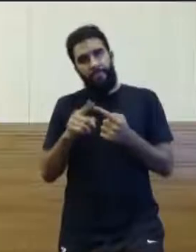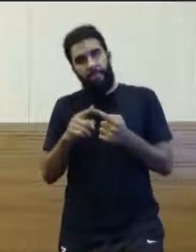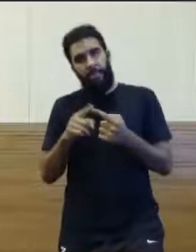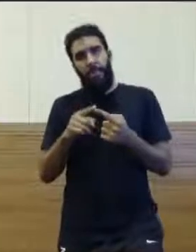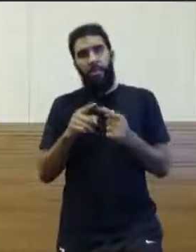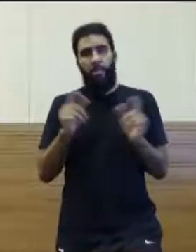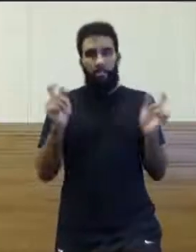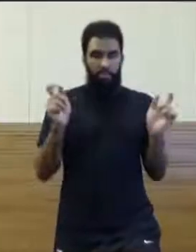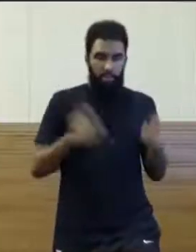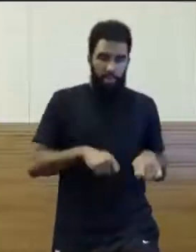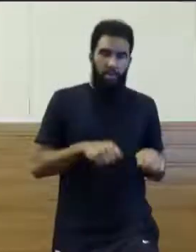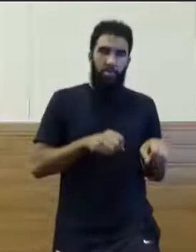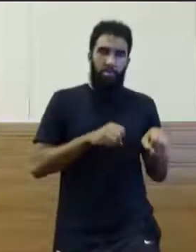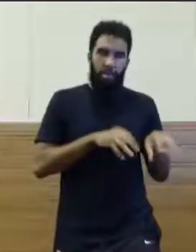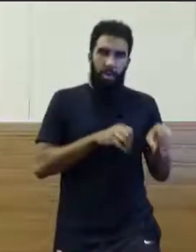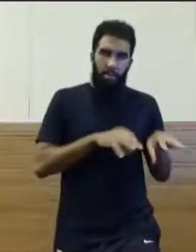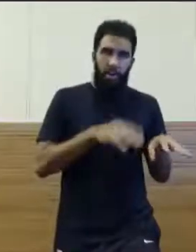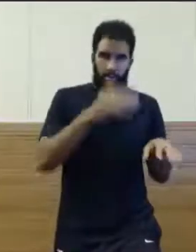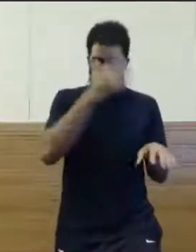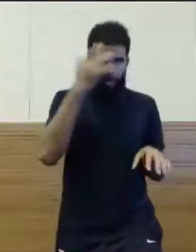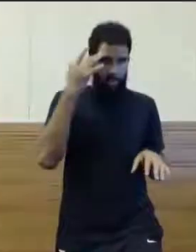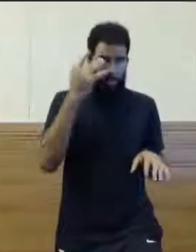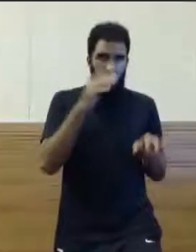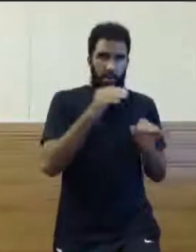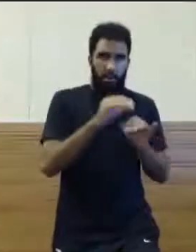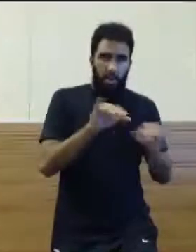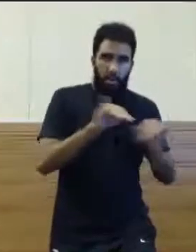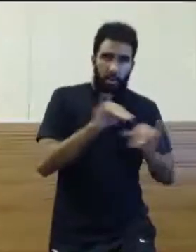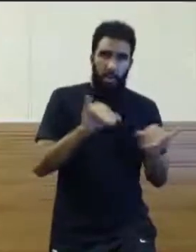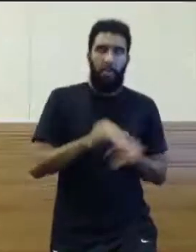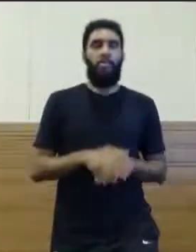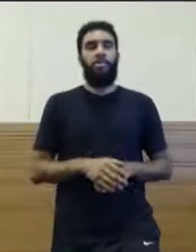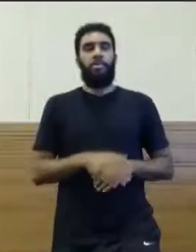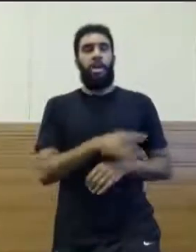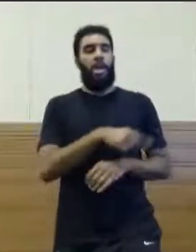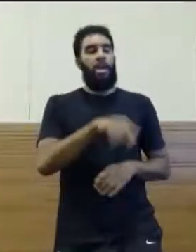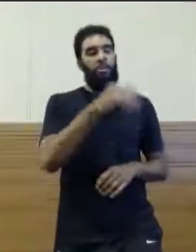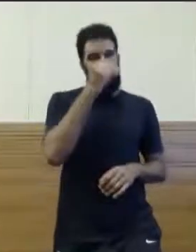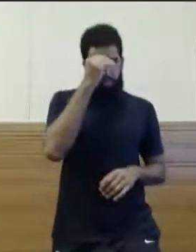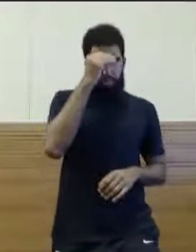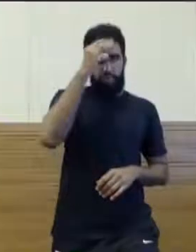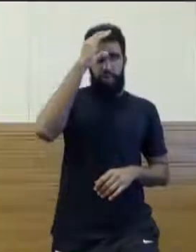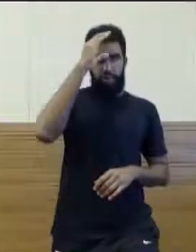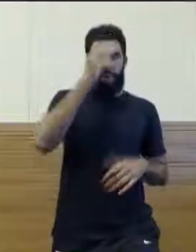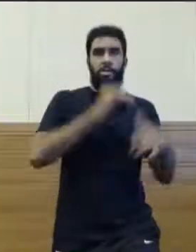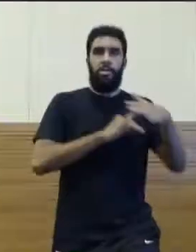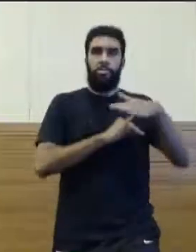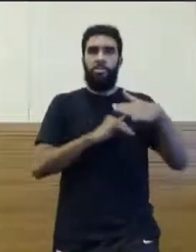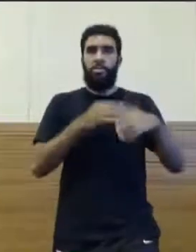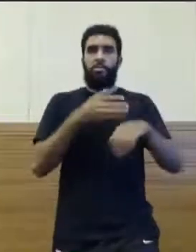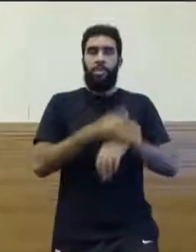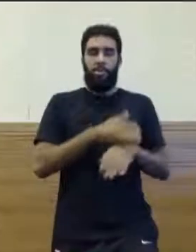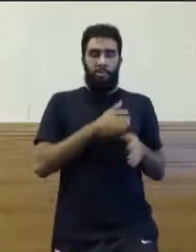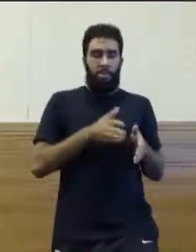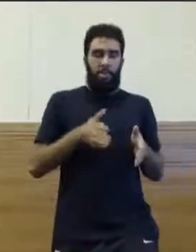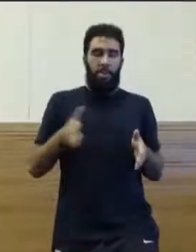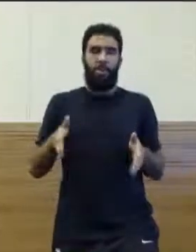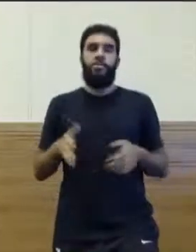And the first that we did was the multipliers of these